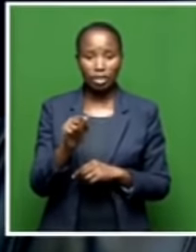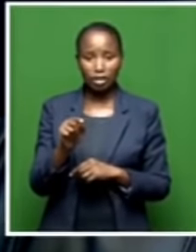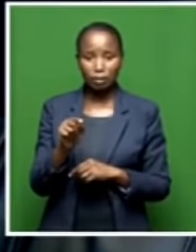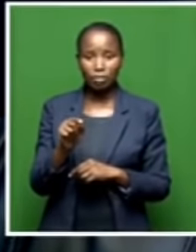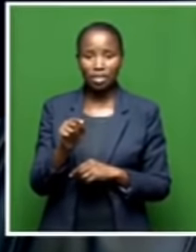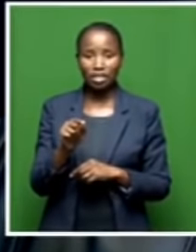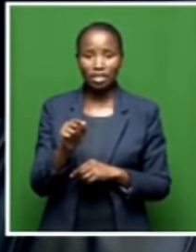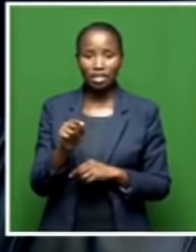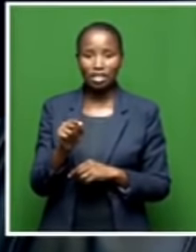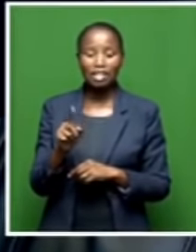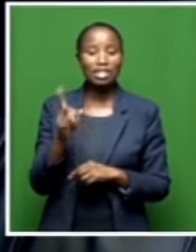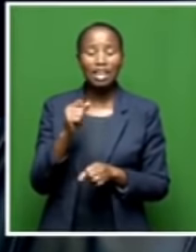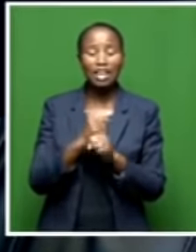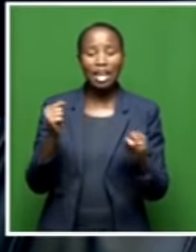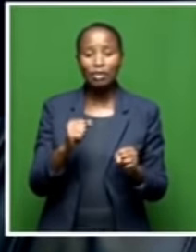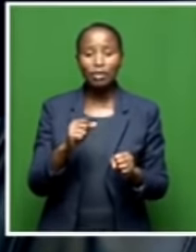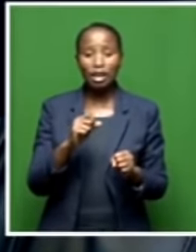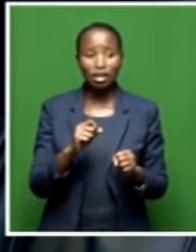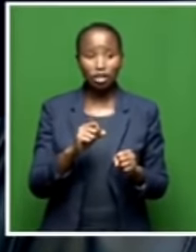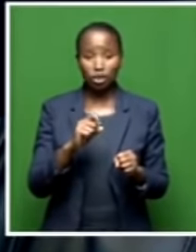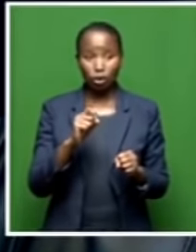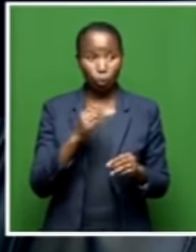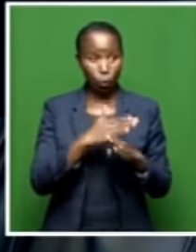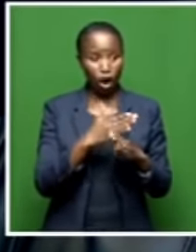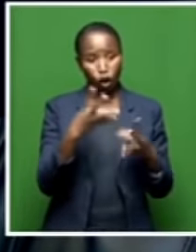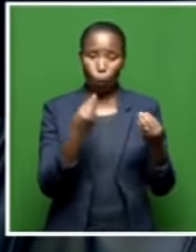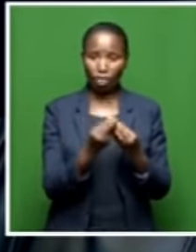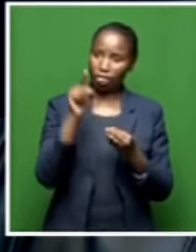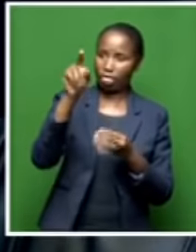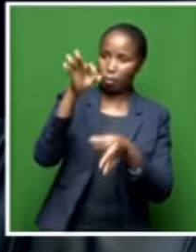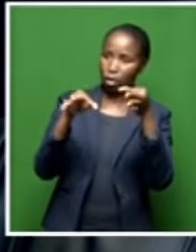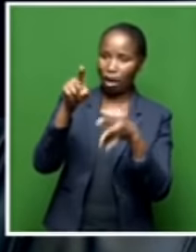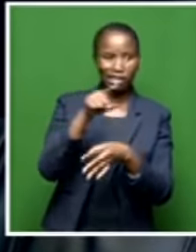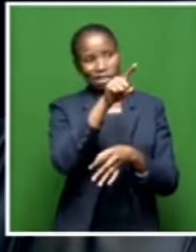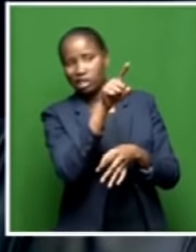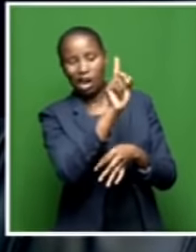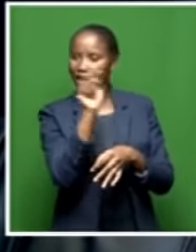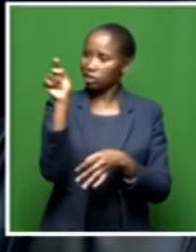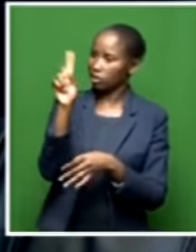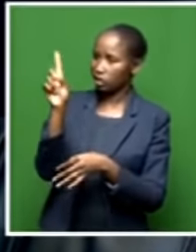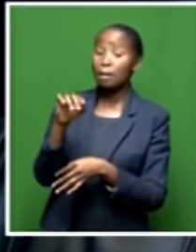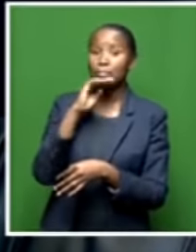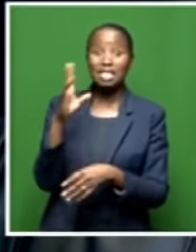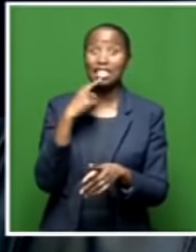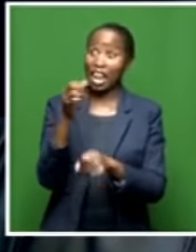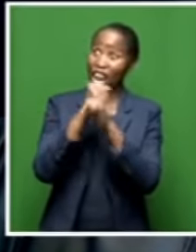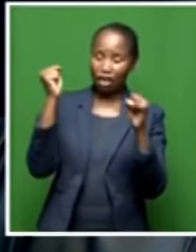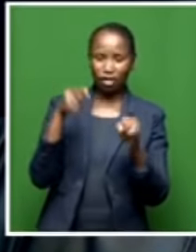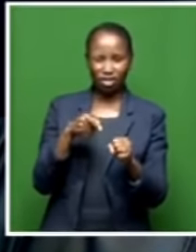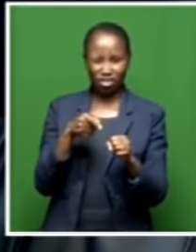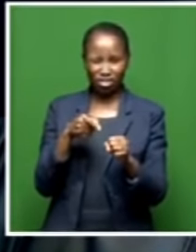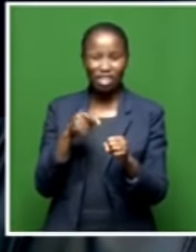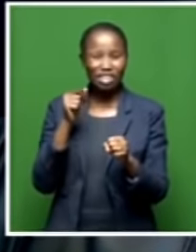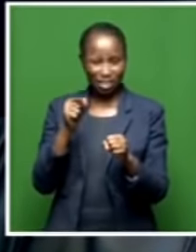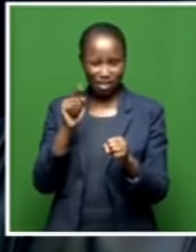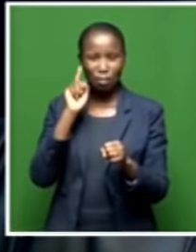with XYZ party, is never going to be never. And that is going to be very flexible, and they're going to do a